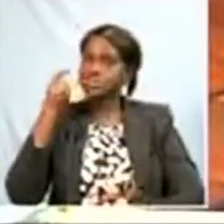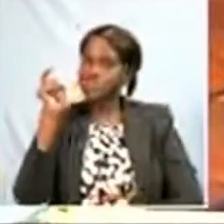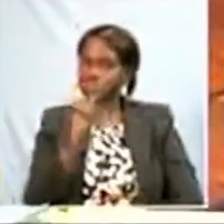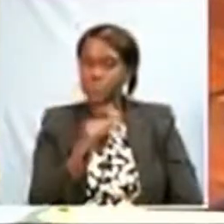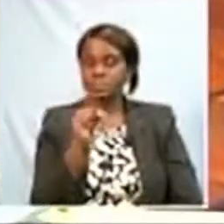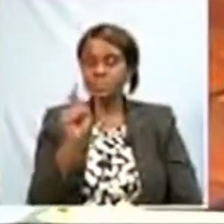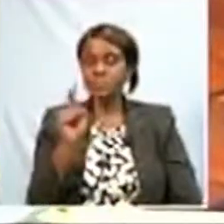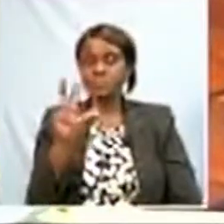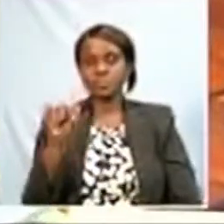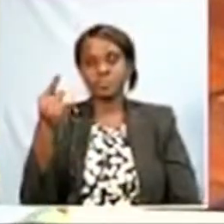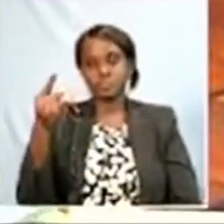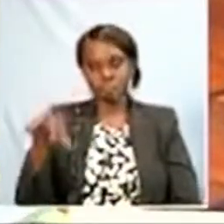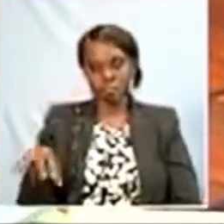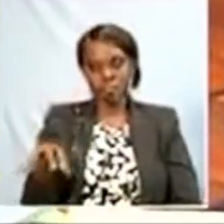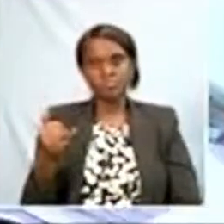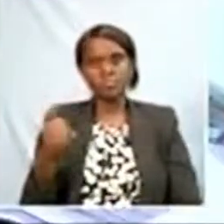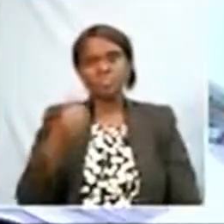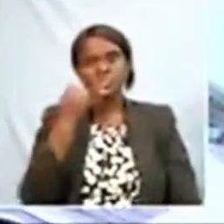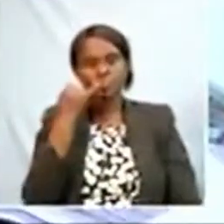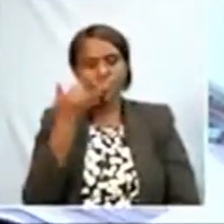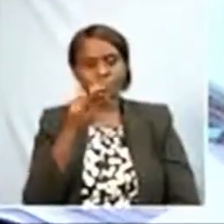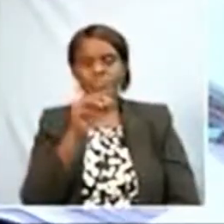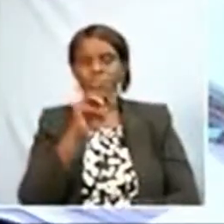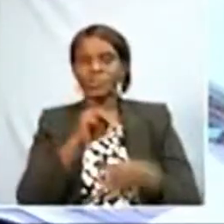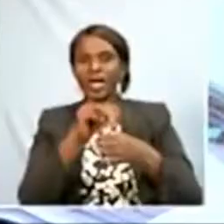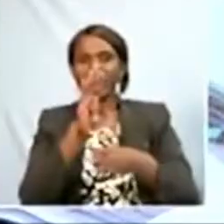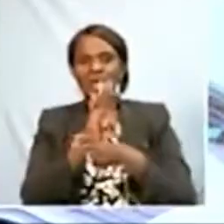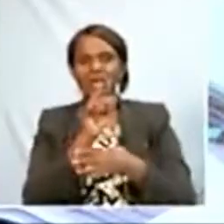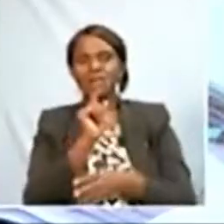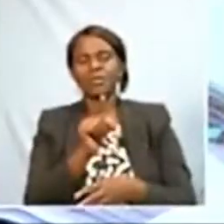of no. So you're confirming that MBALA